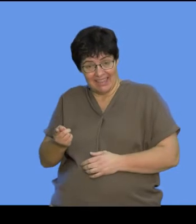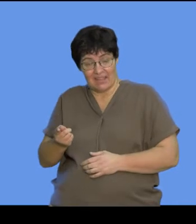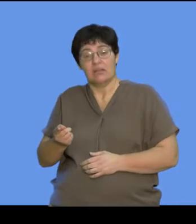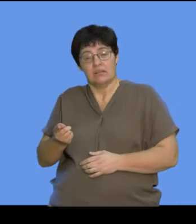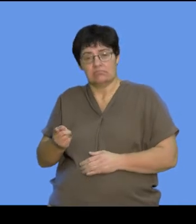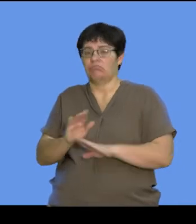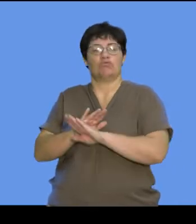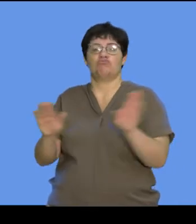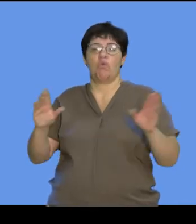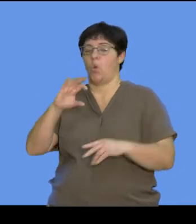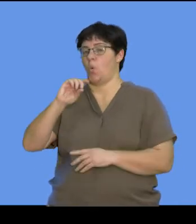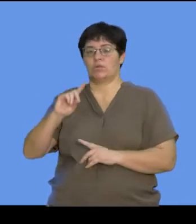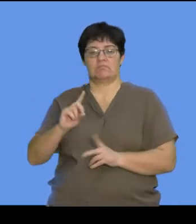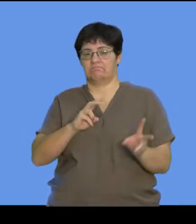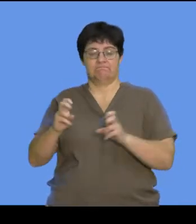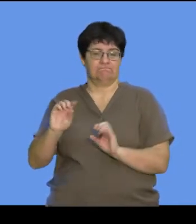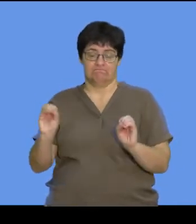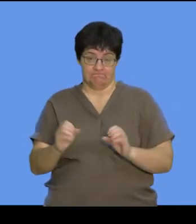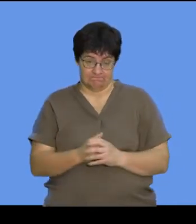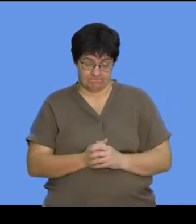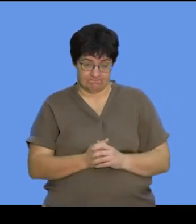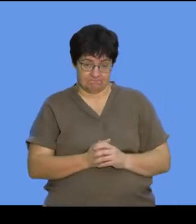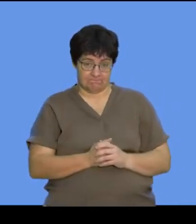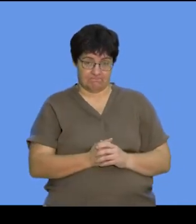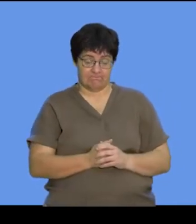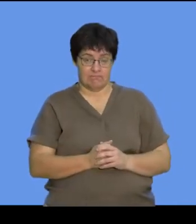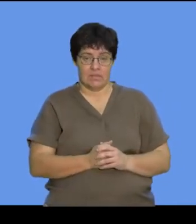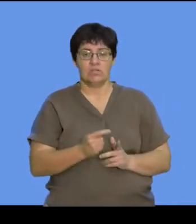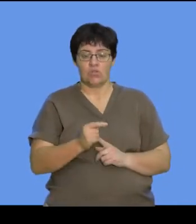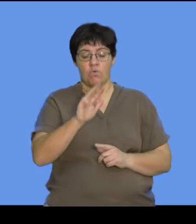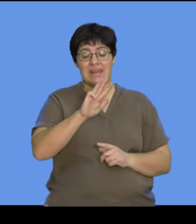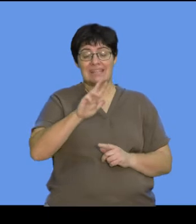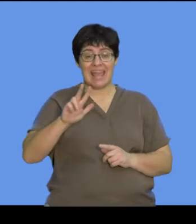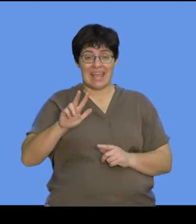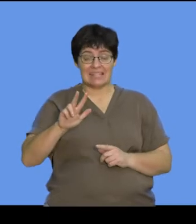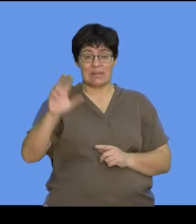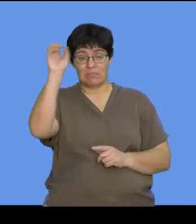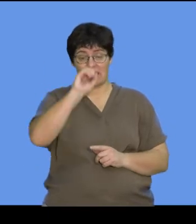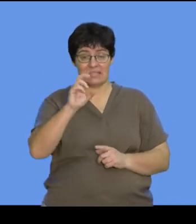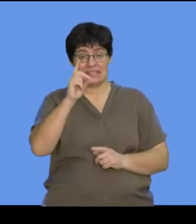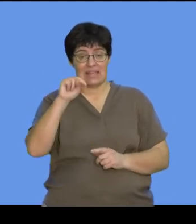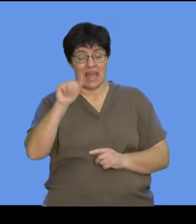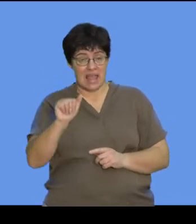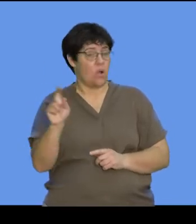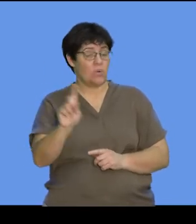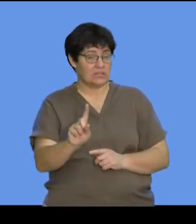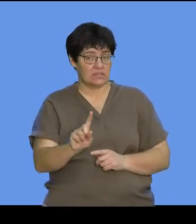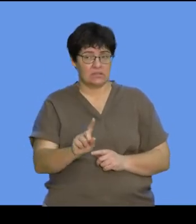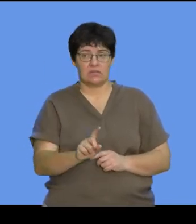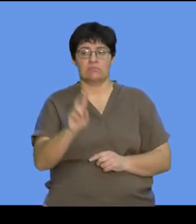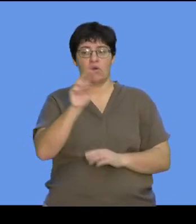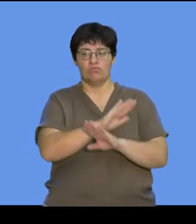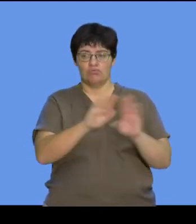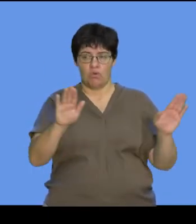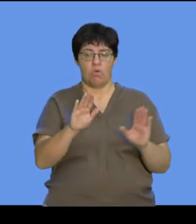refer to that as non-coding DNA. And so, as I mentioned, that 98% of our DNA is referred to